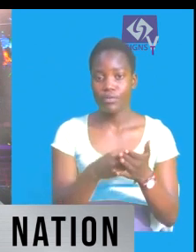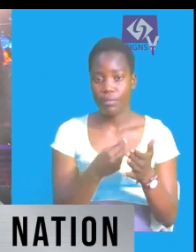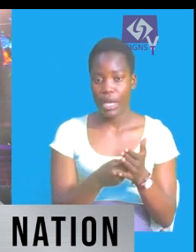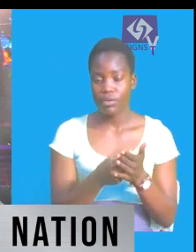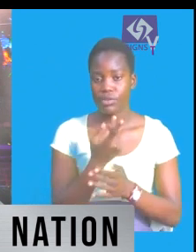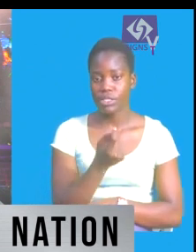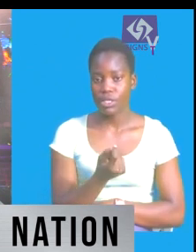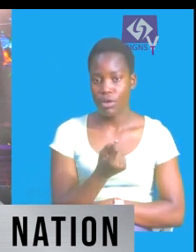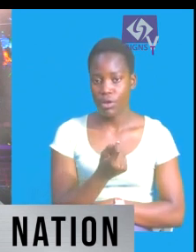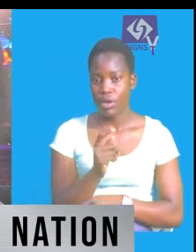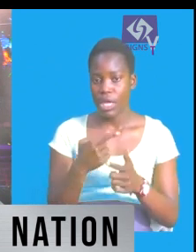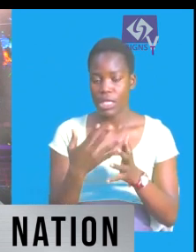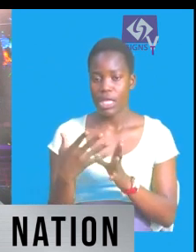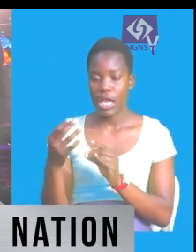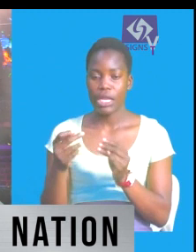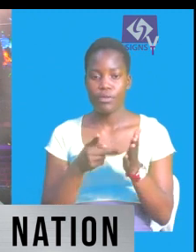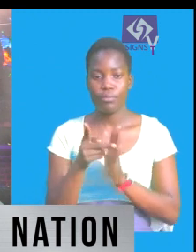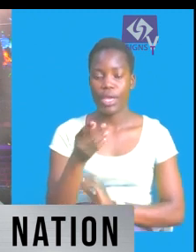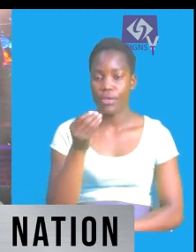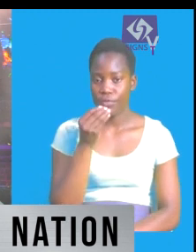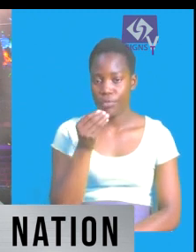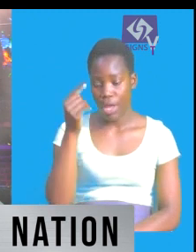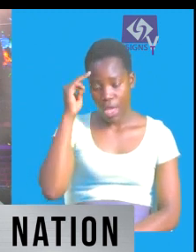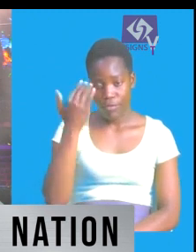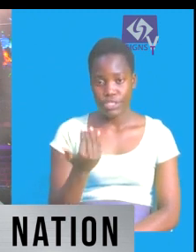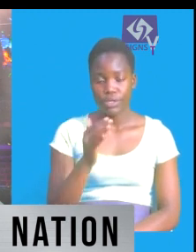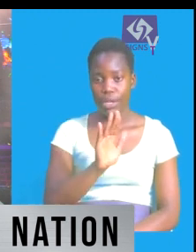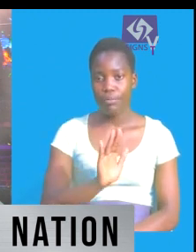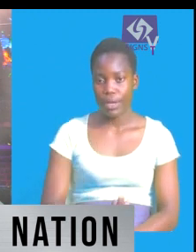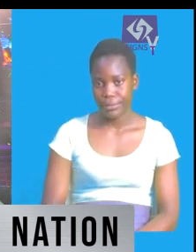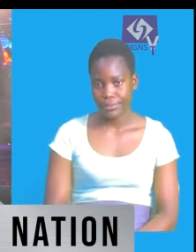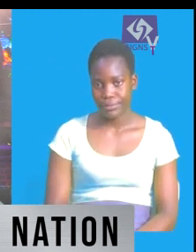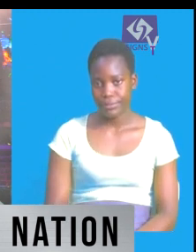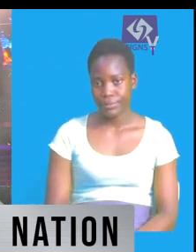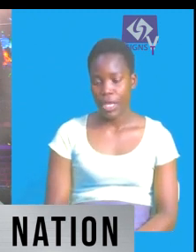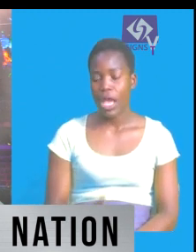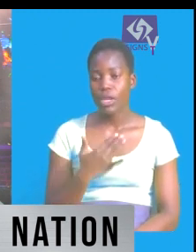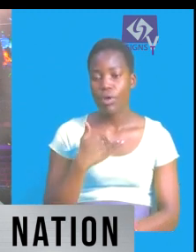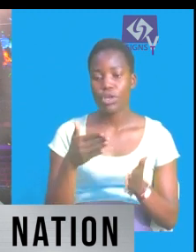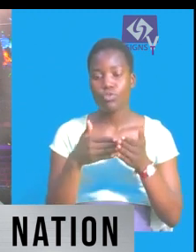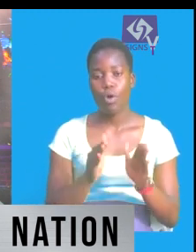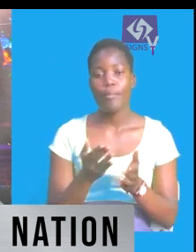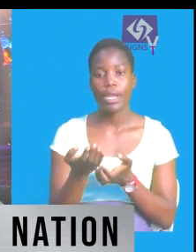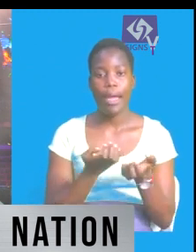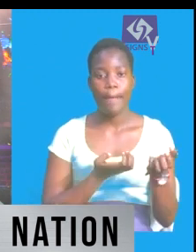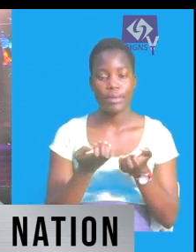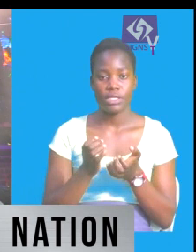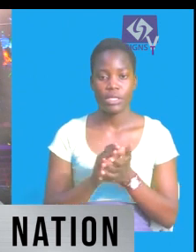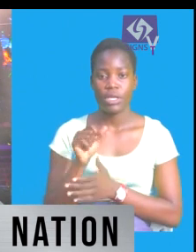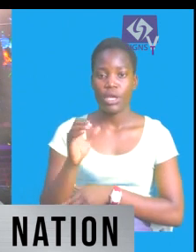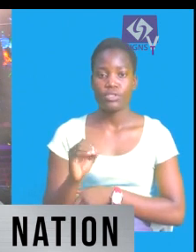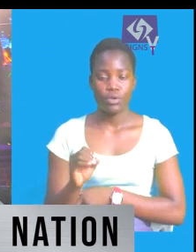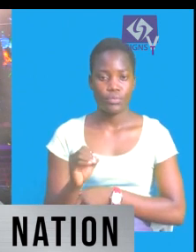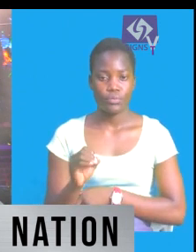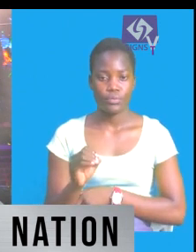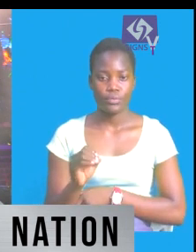little. Alienda kununulia mtoto chakula nayo. You know. Exactly. Na ilikuwa afungwe biashara. Yes. So those